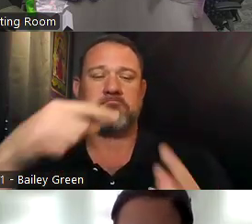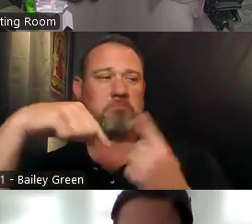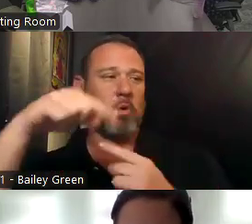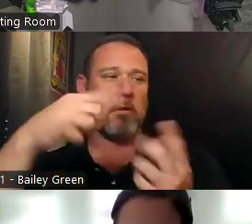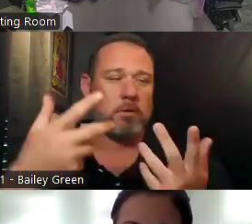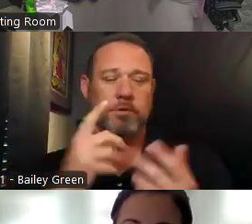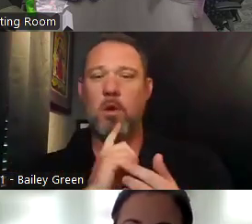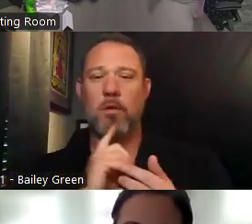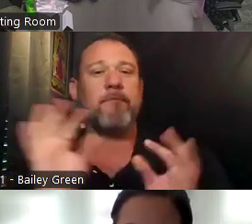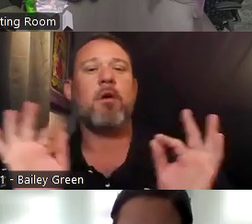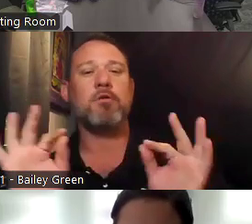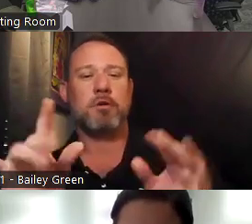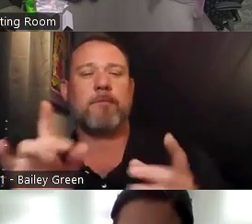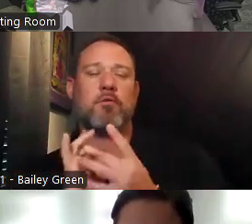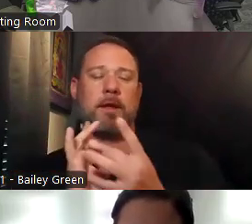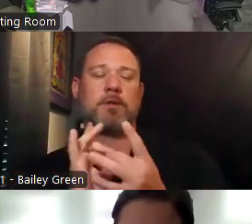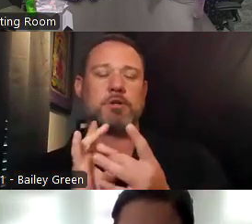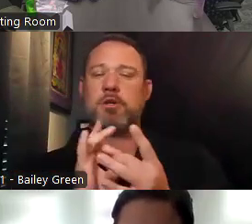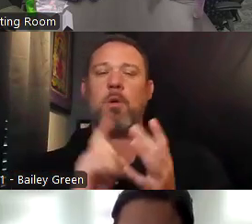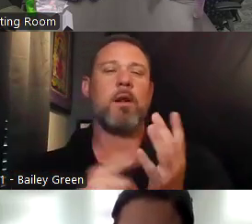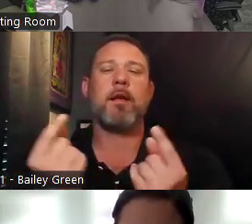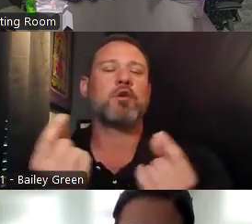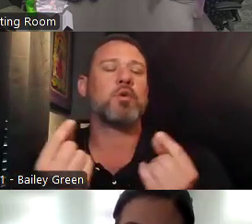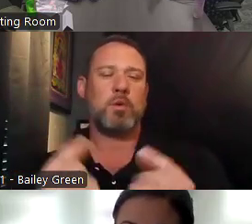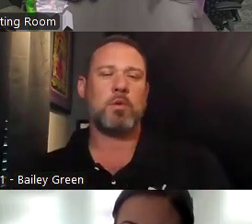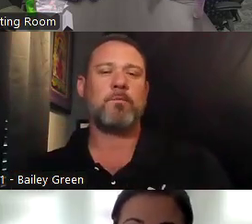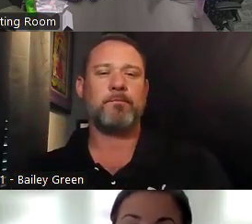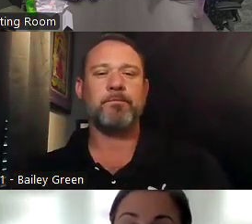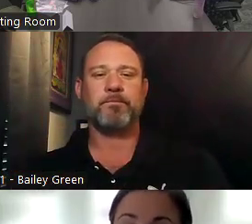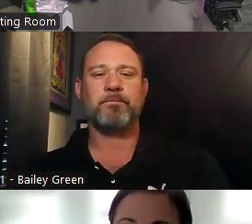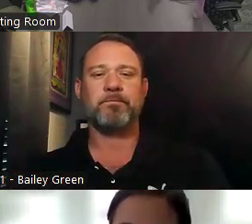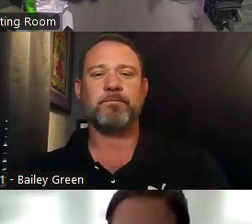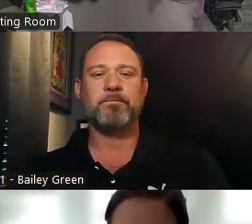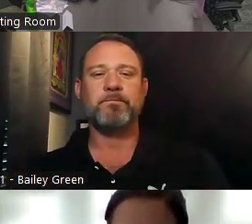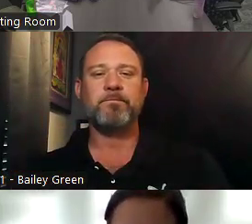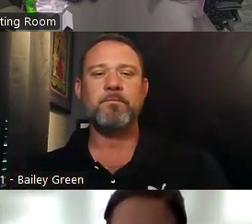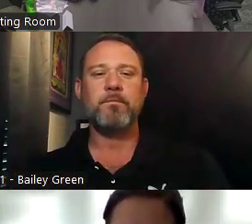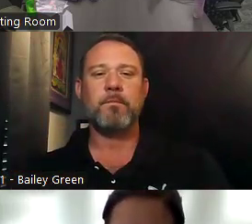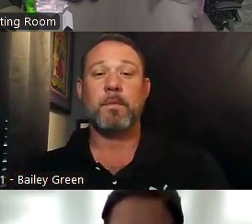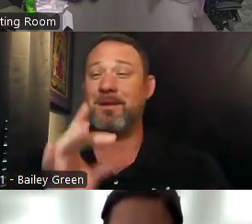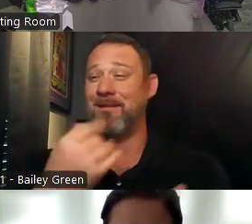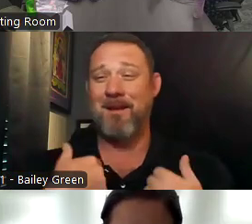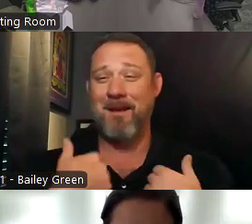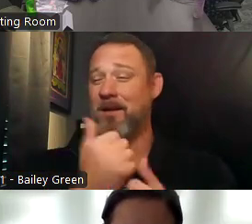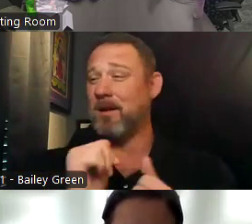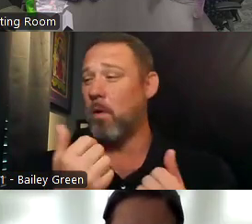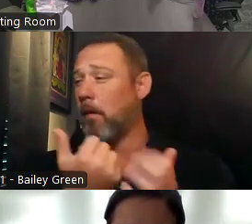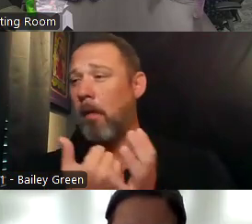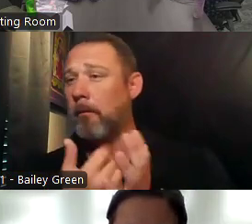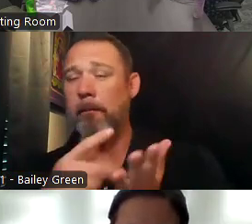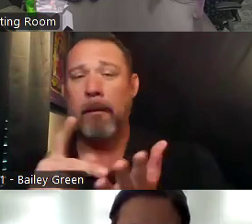of relationships. What are the relationships in our lives doing for this? Did he have anyone, for example, to help him pay the